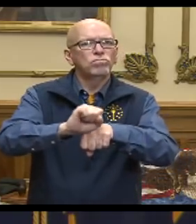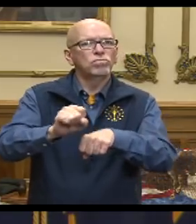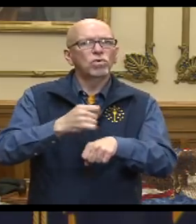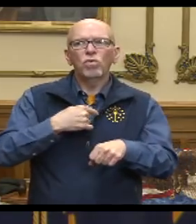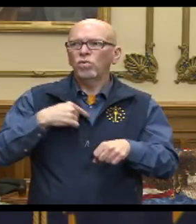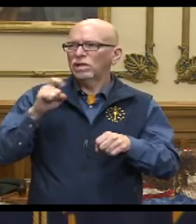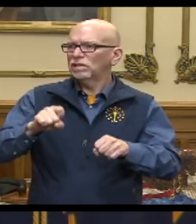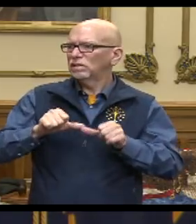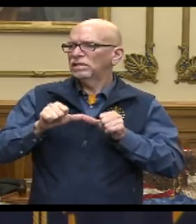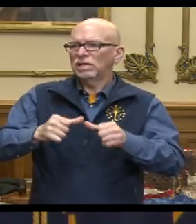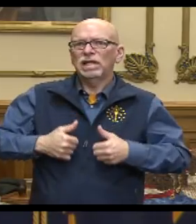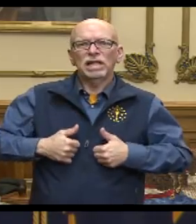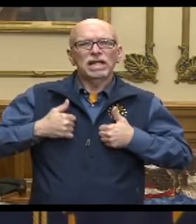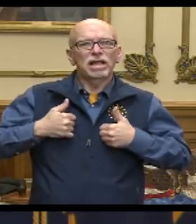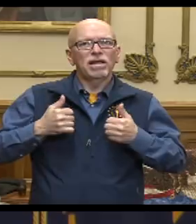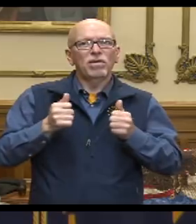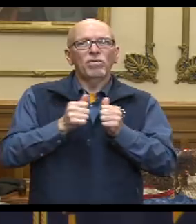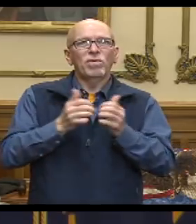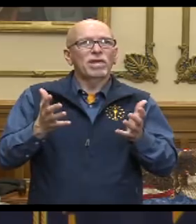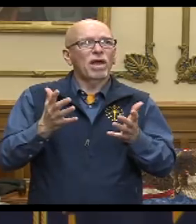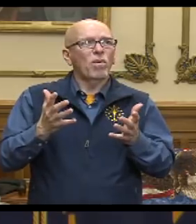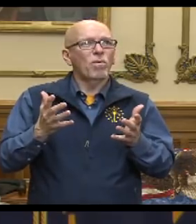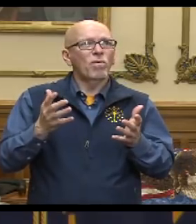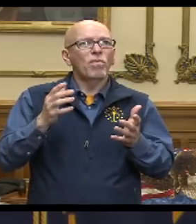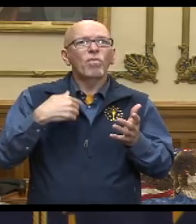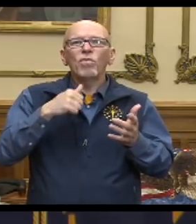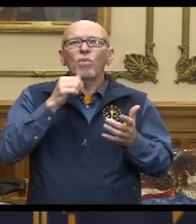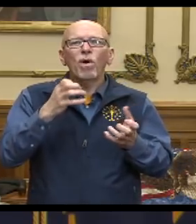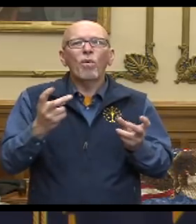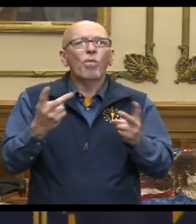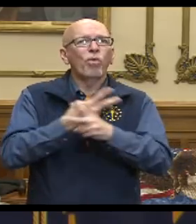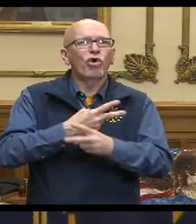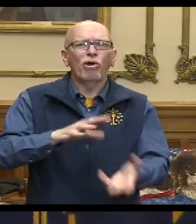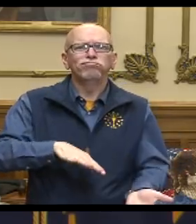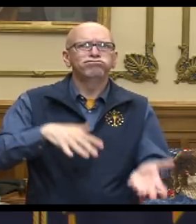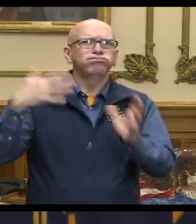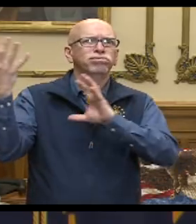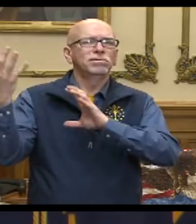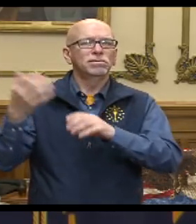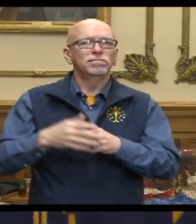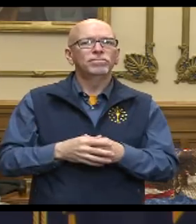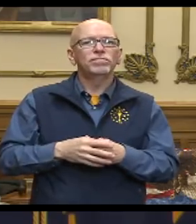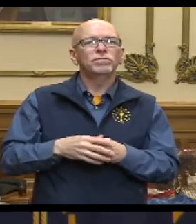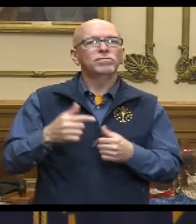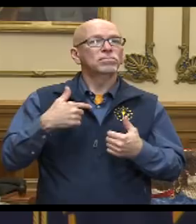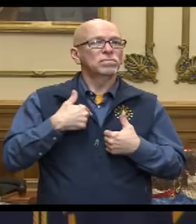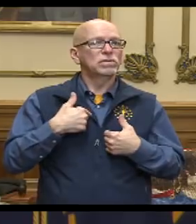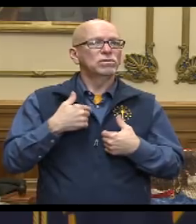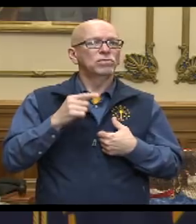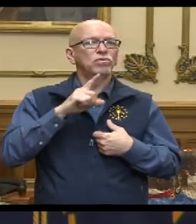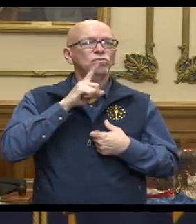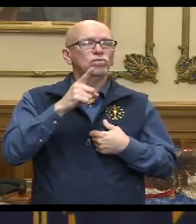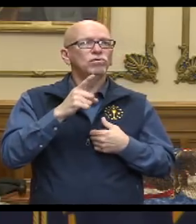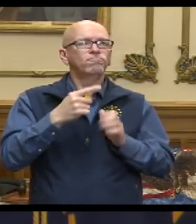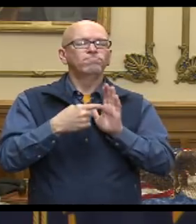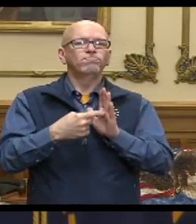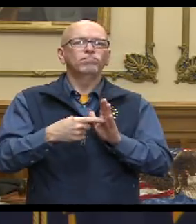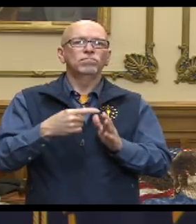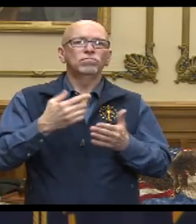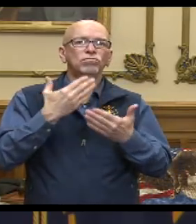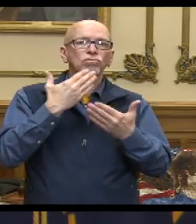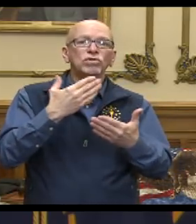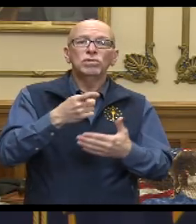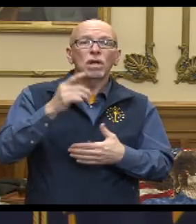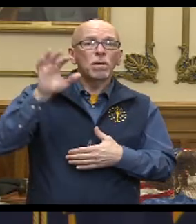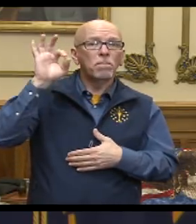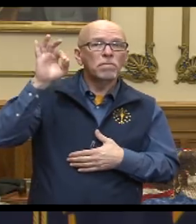be living without a far worse disruption. I share our appreciation for the ministers and